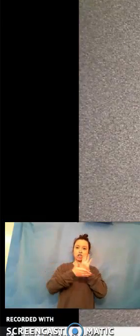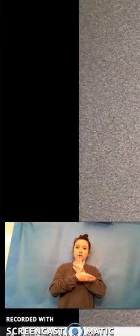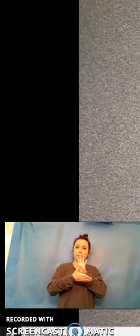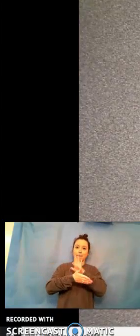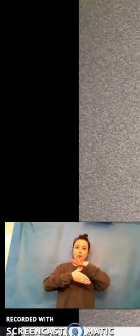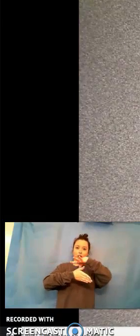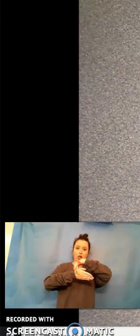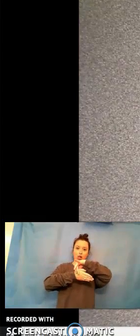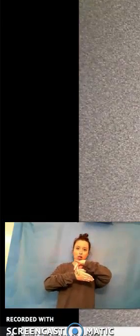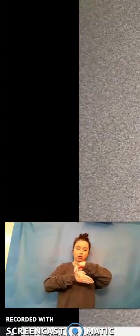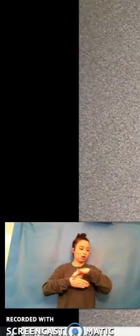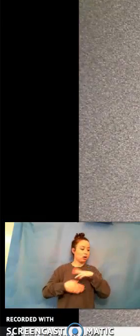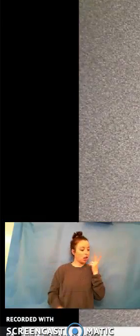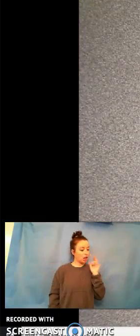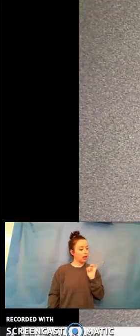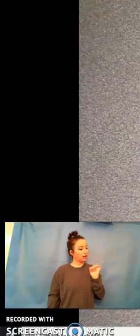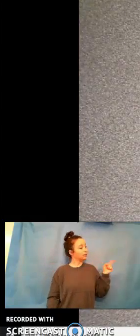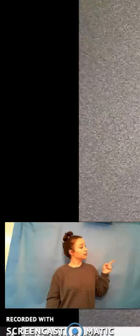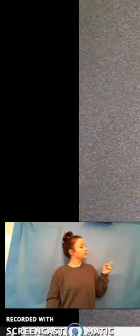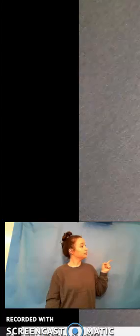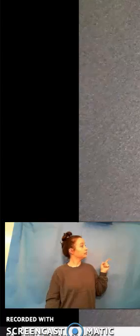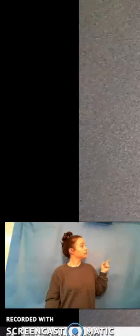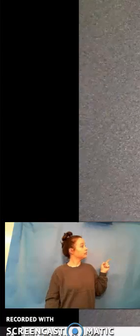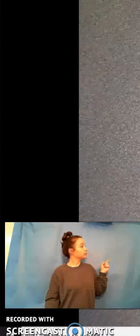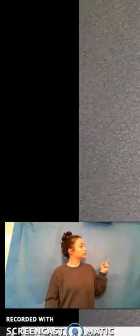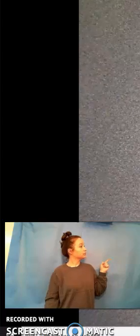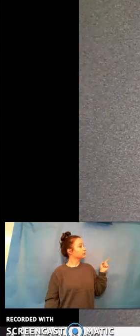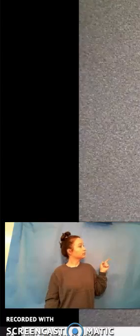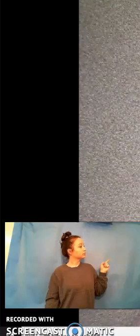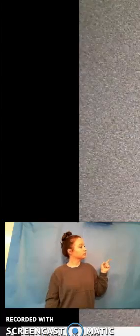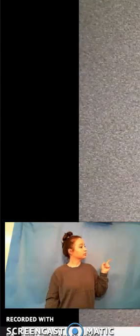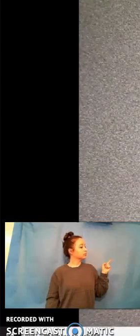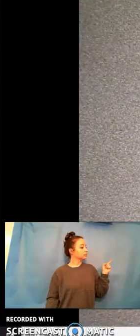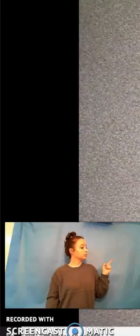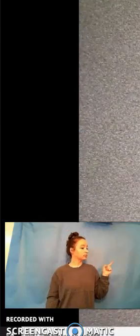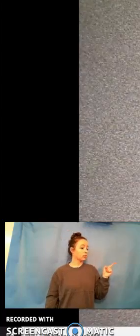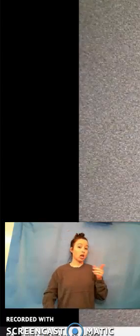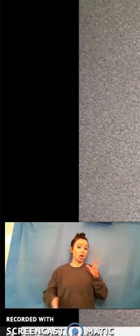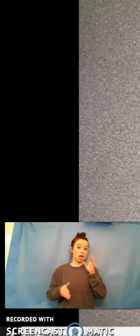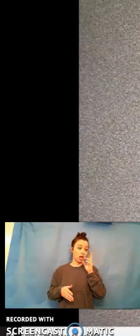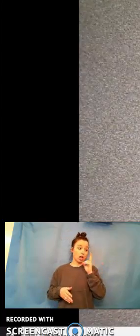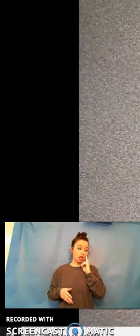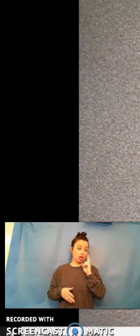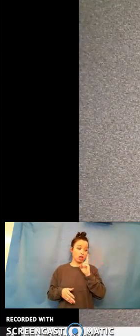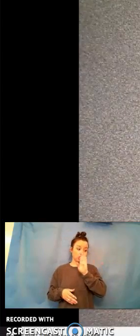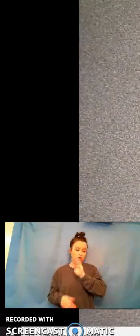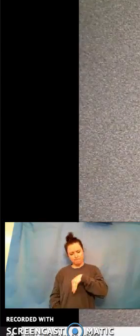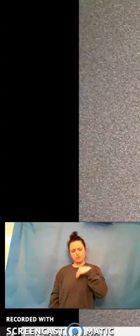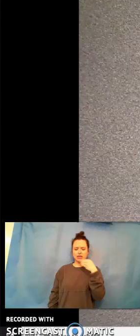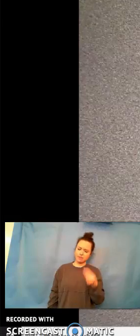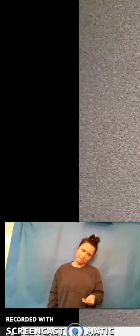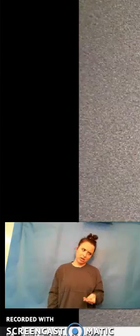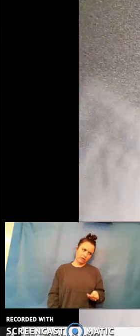pages. They look like this. All right? I want you to look at the first page, and I want you